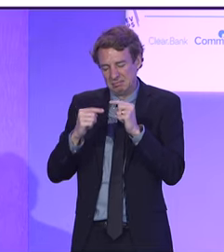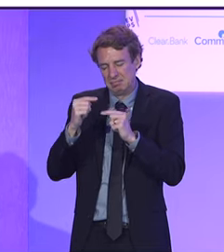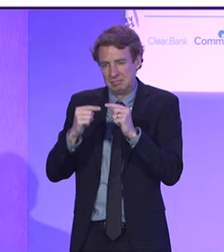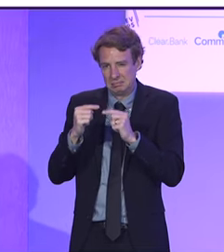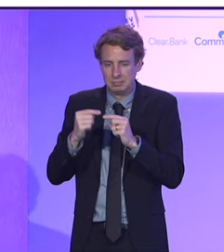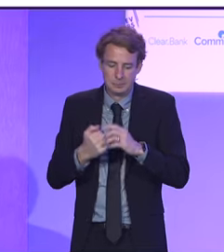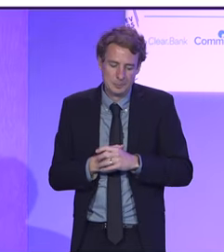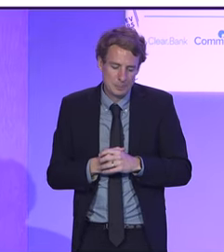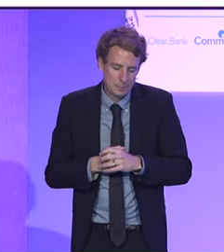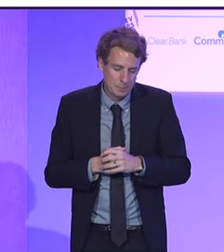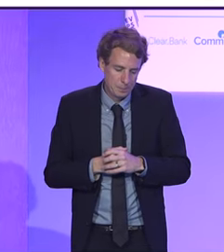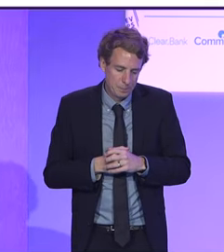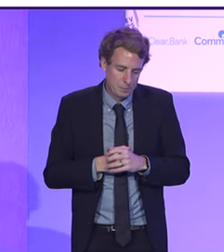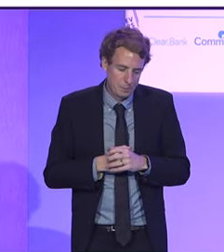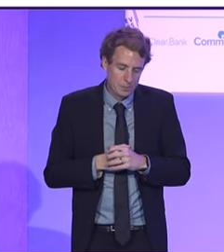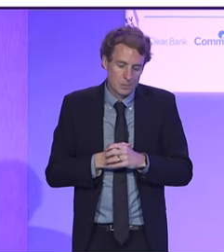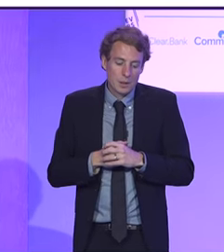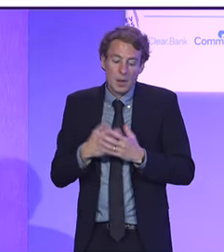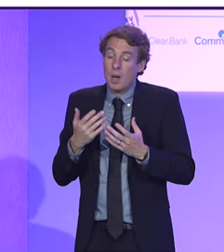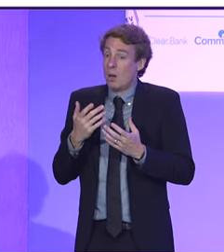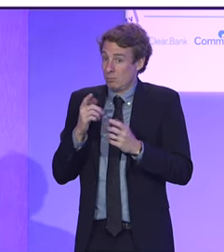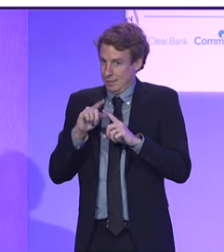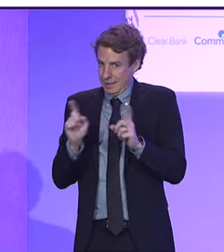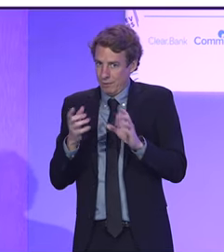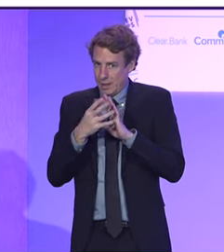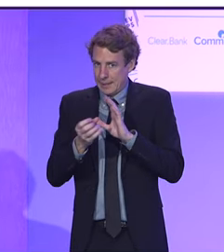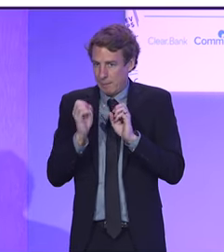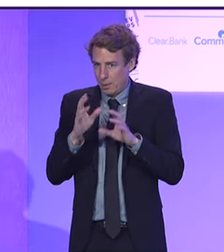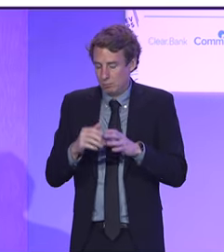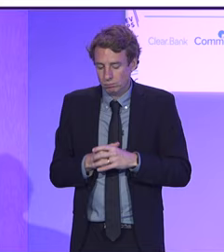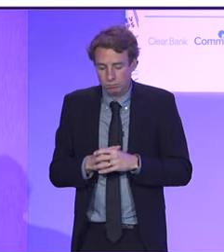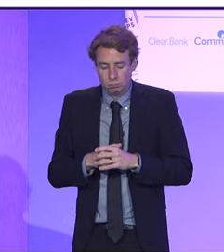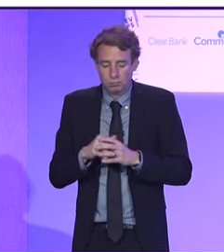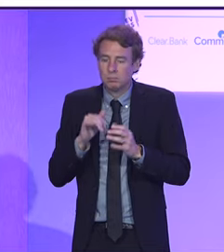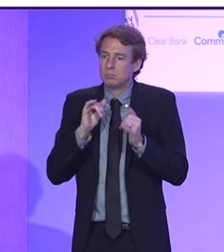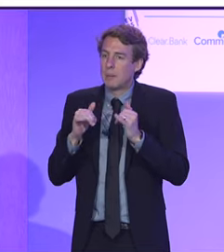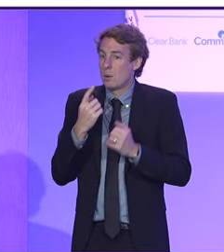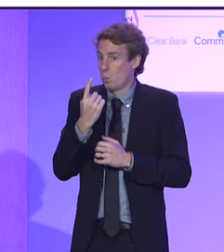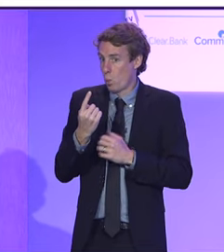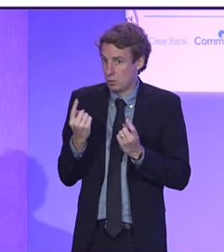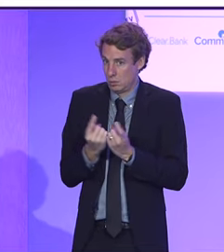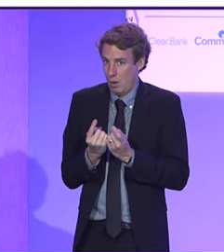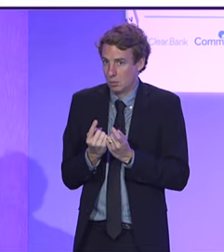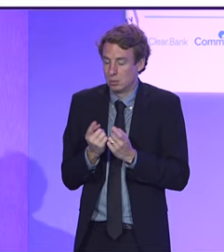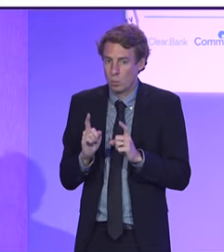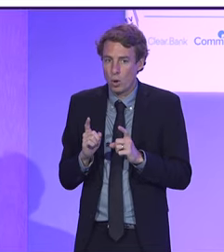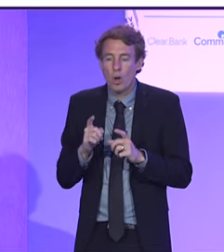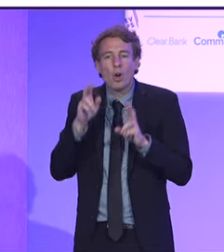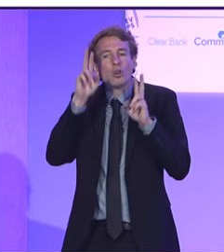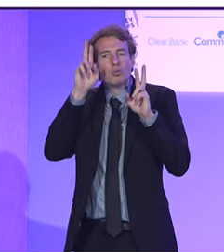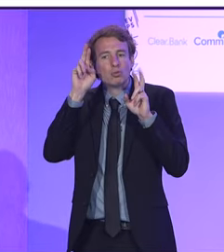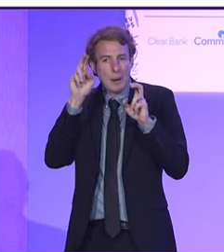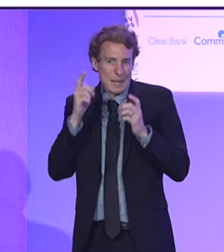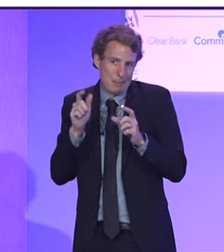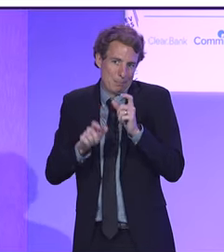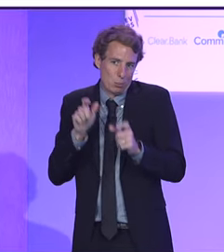Now, this is another example of a feedback loop where we start with, again, one single stock, which is the population of rabbits in a